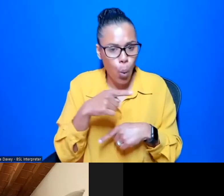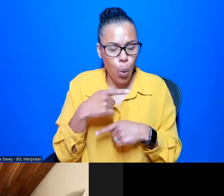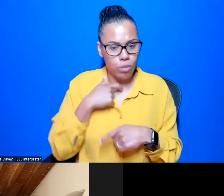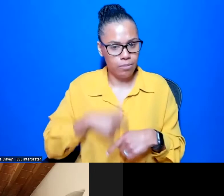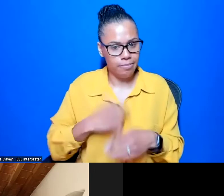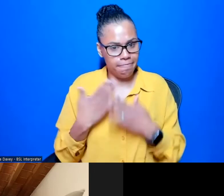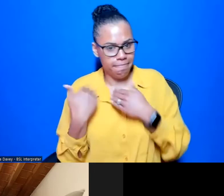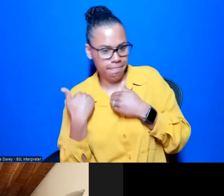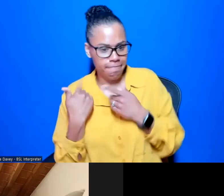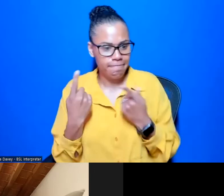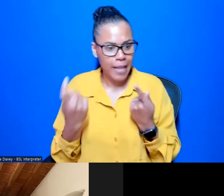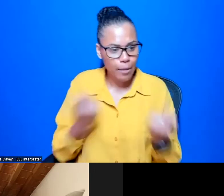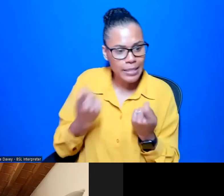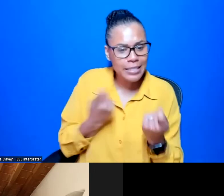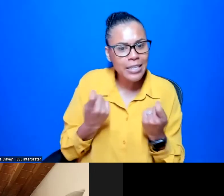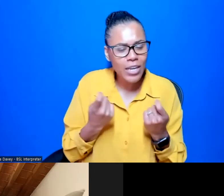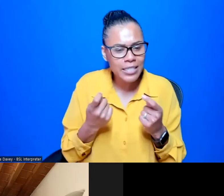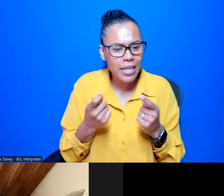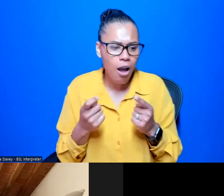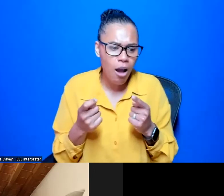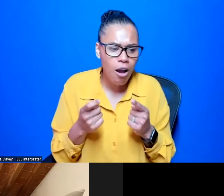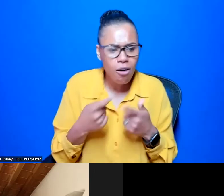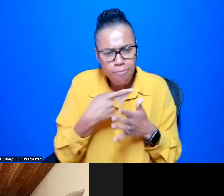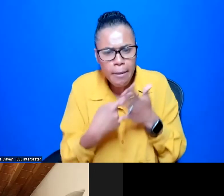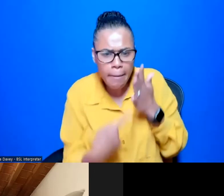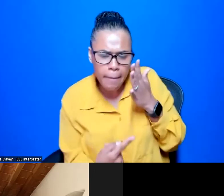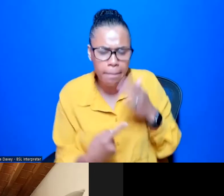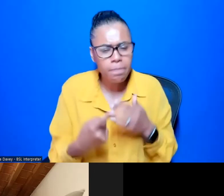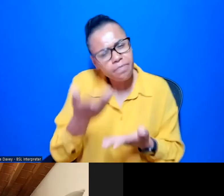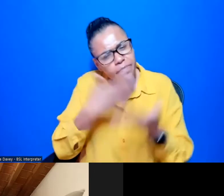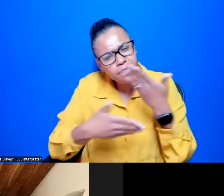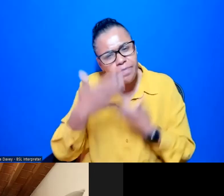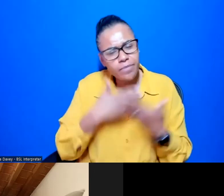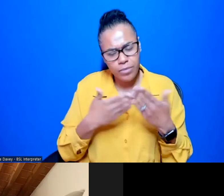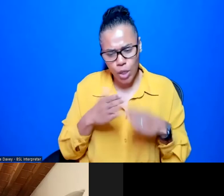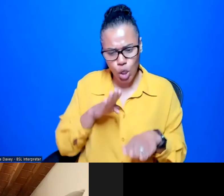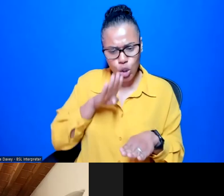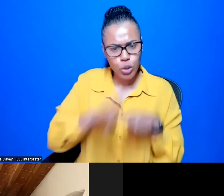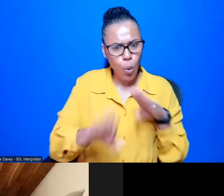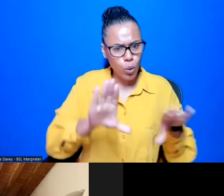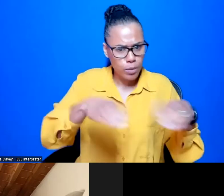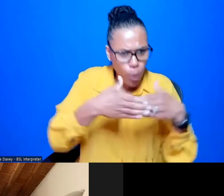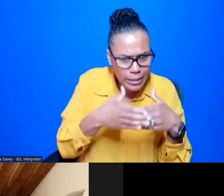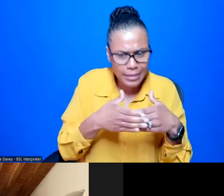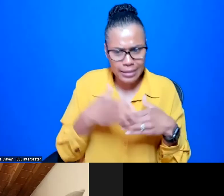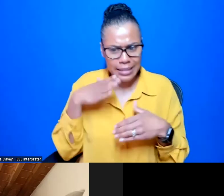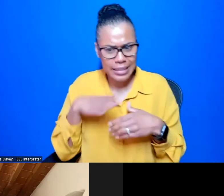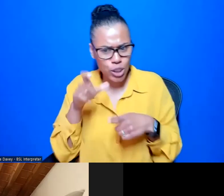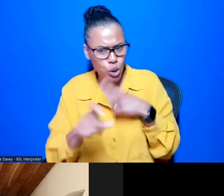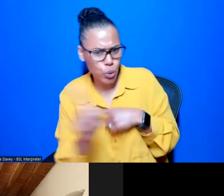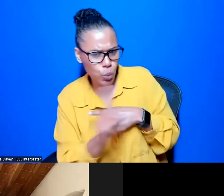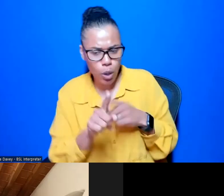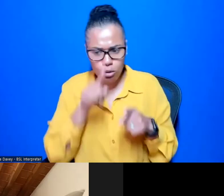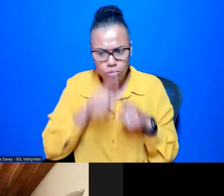you tell us what you think the organisations and the sports bodies need to be doing to tackle some of the systemic issues